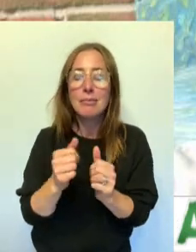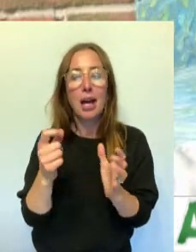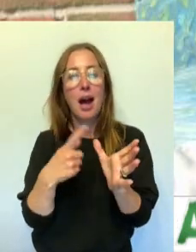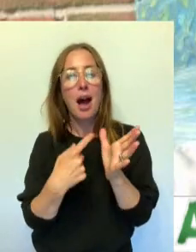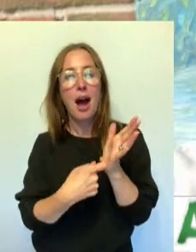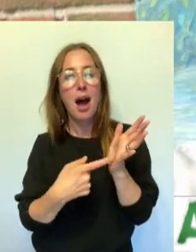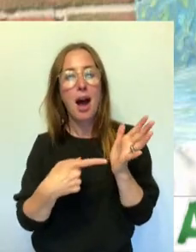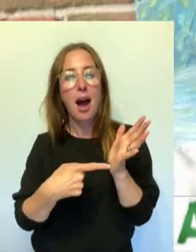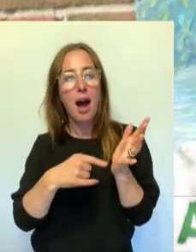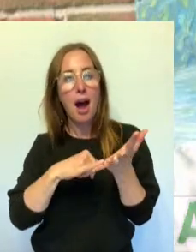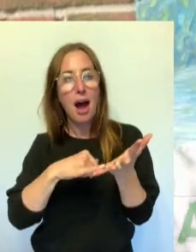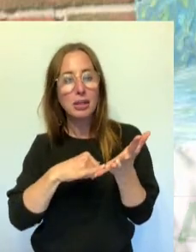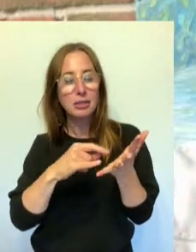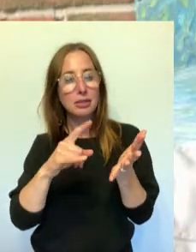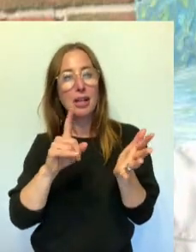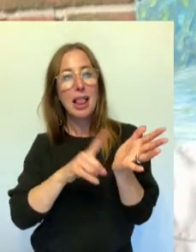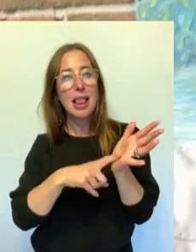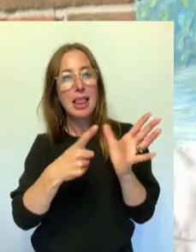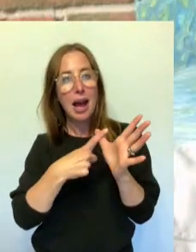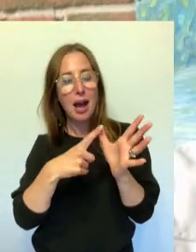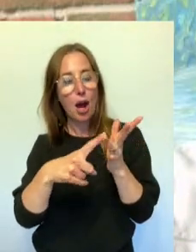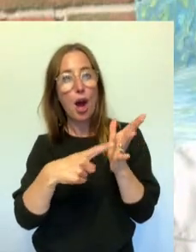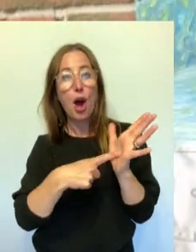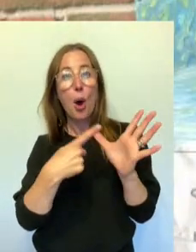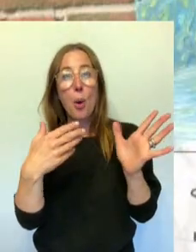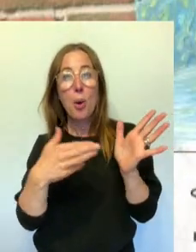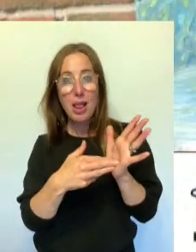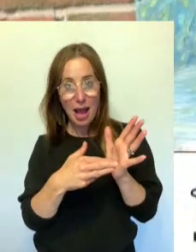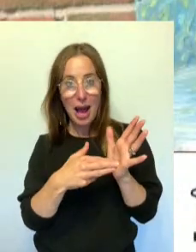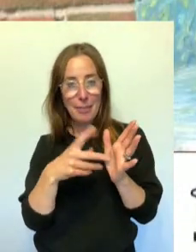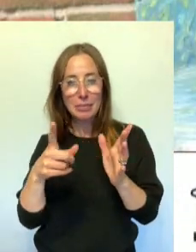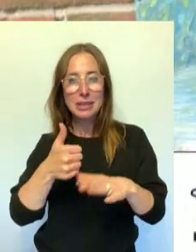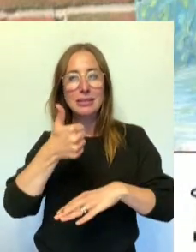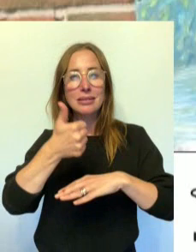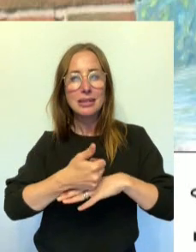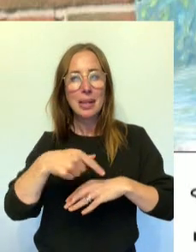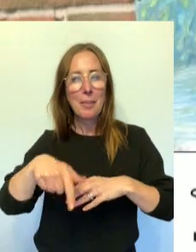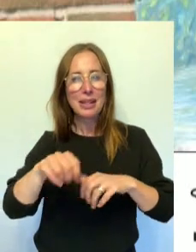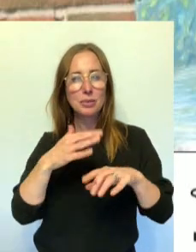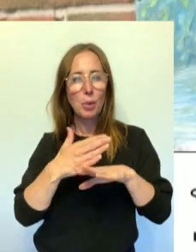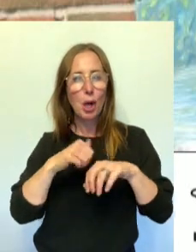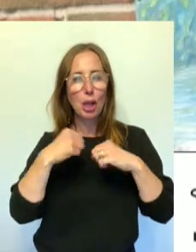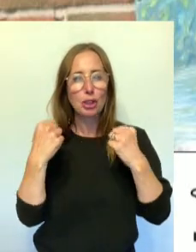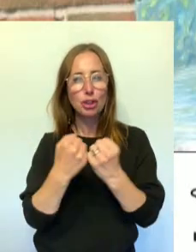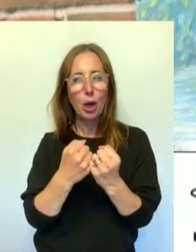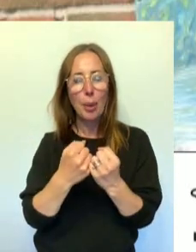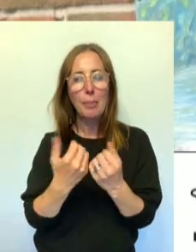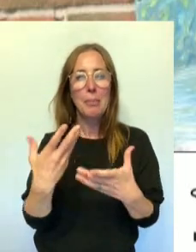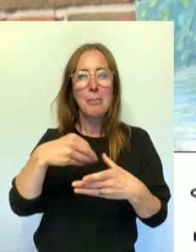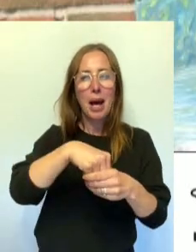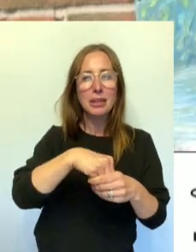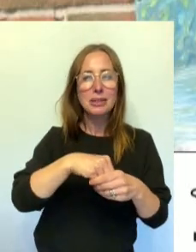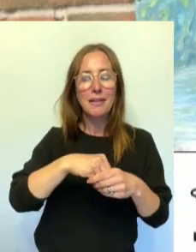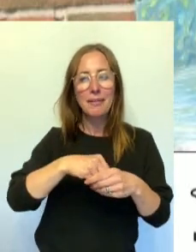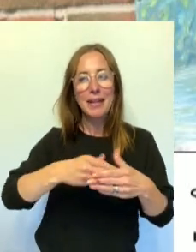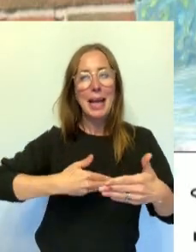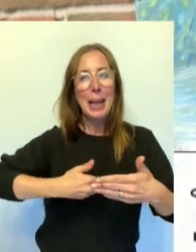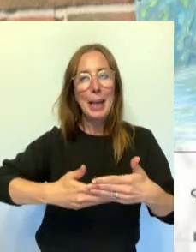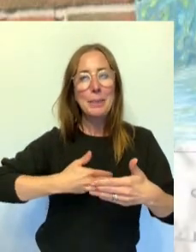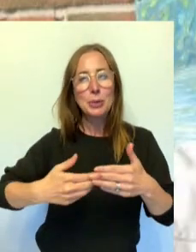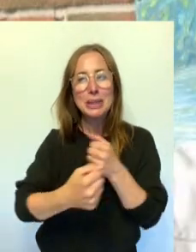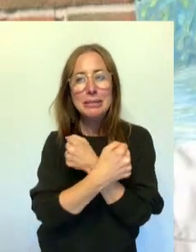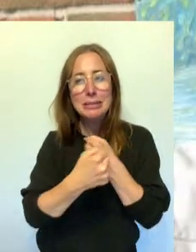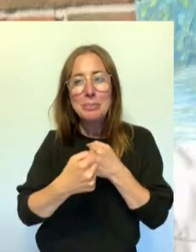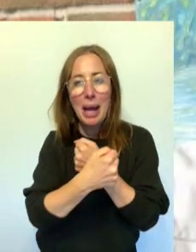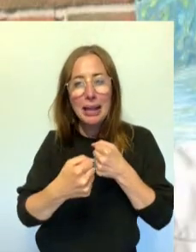on as part of Between Spaces, and for the National Lottery and Arts Council England for funding this